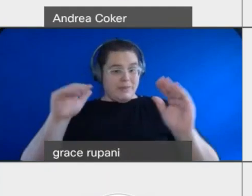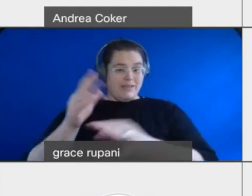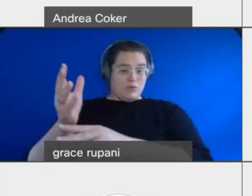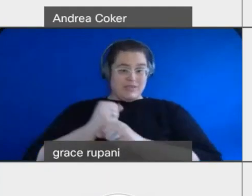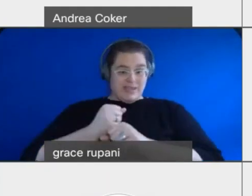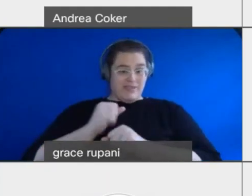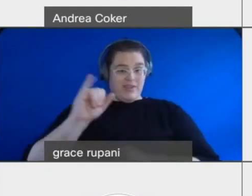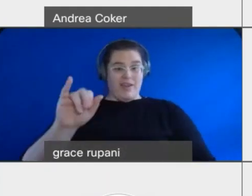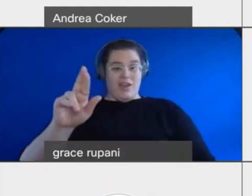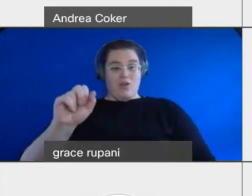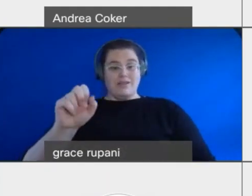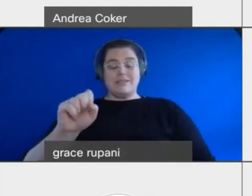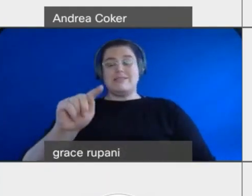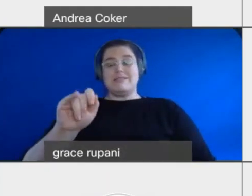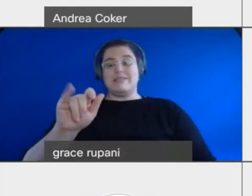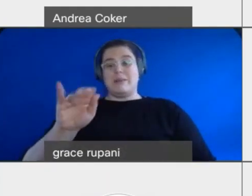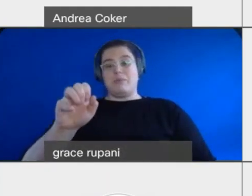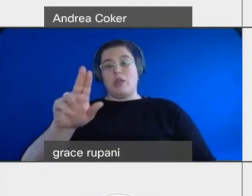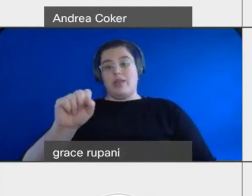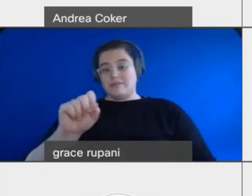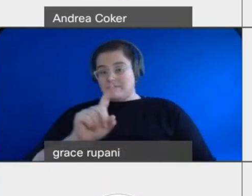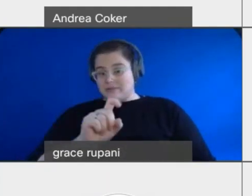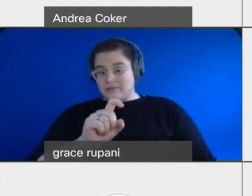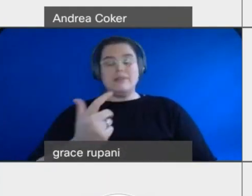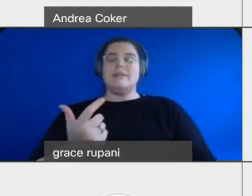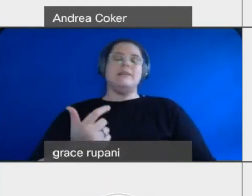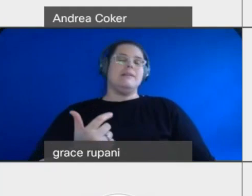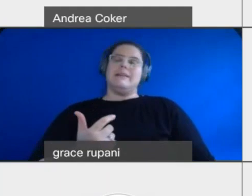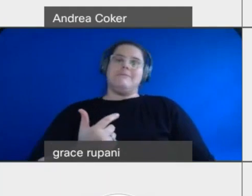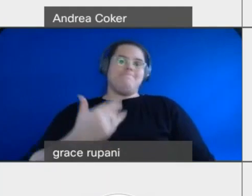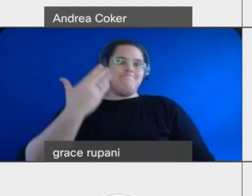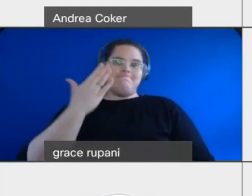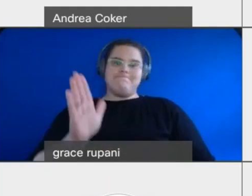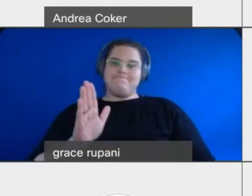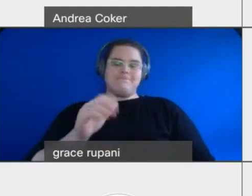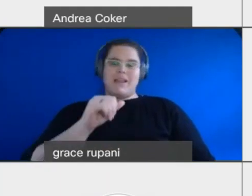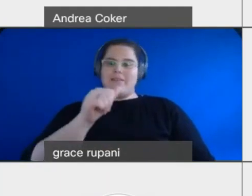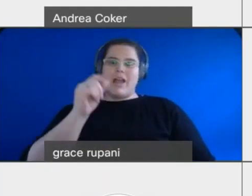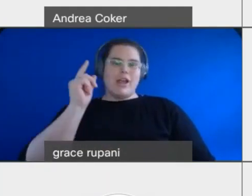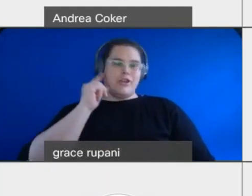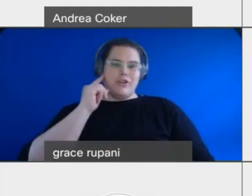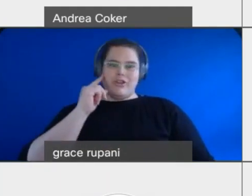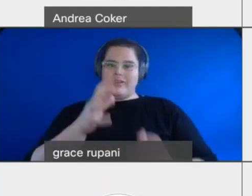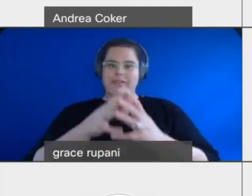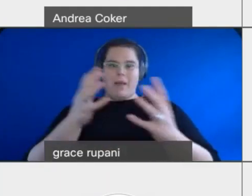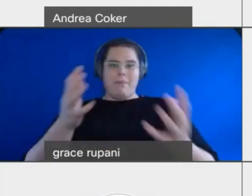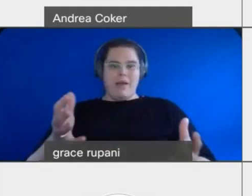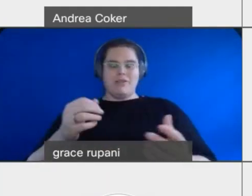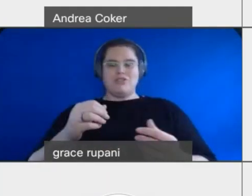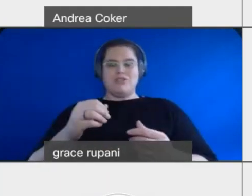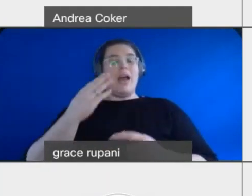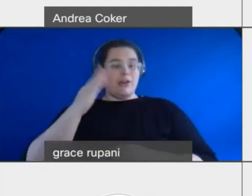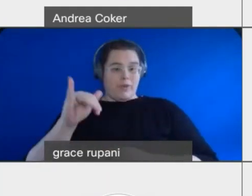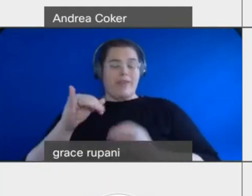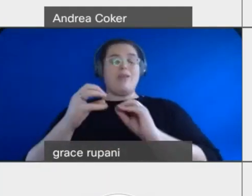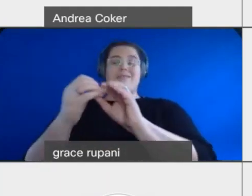not heard anything so far since the battle about how much the stimulus check would be, about when they're coming